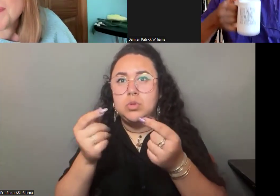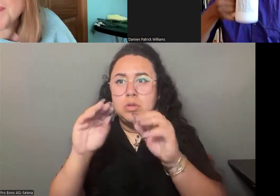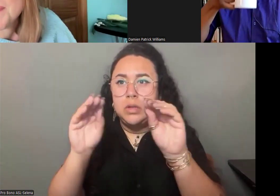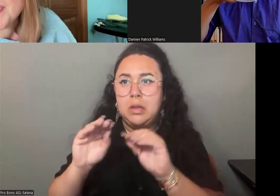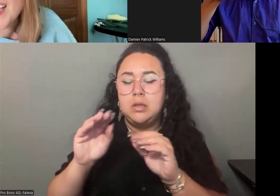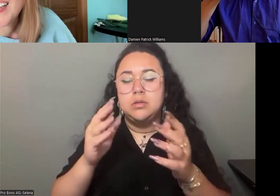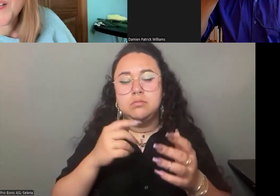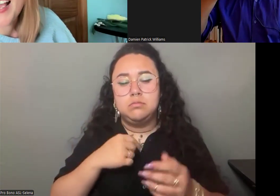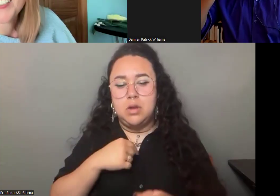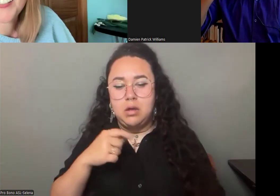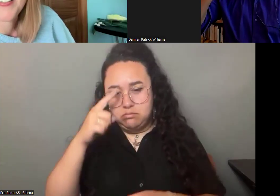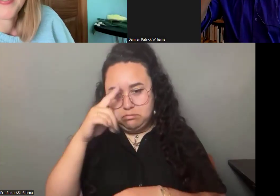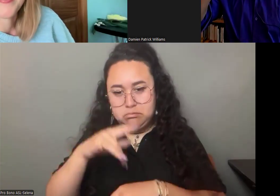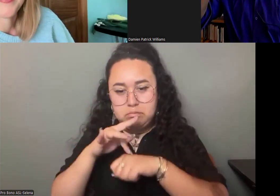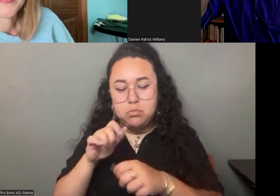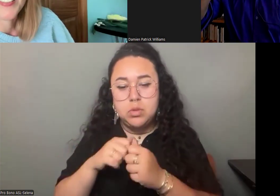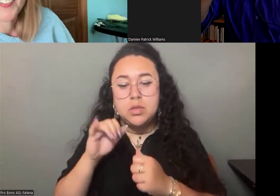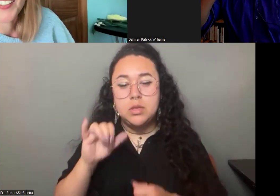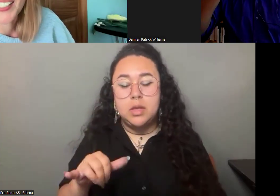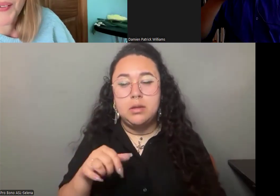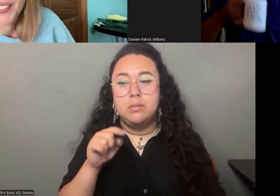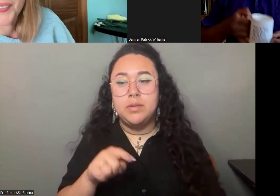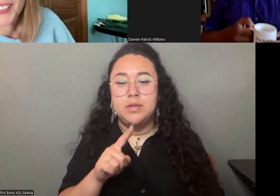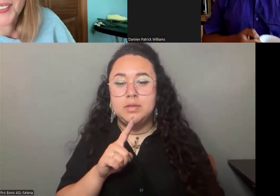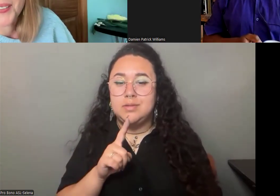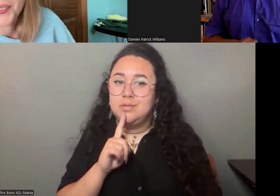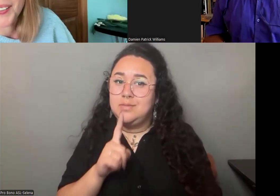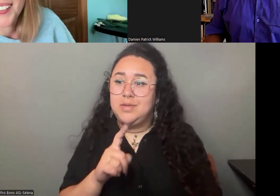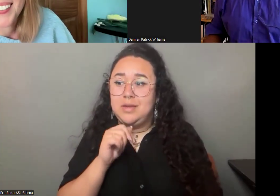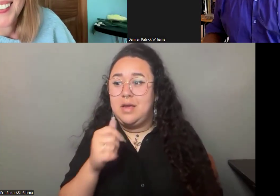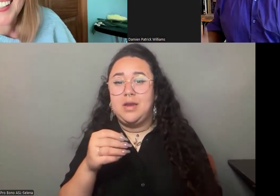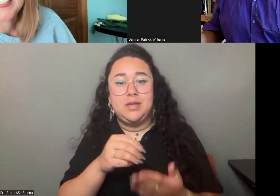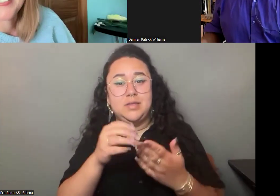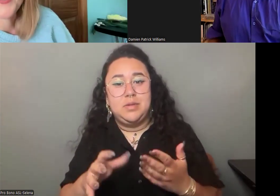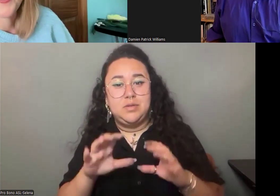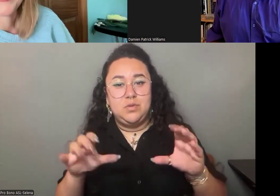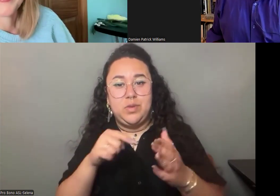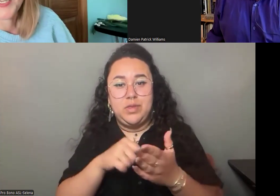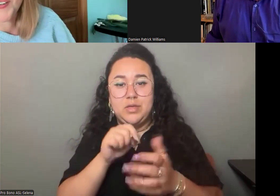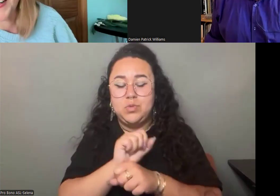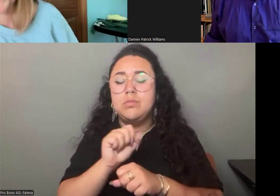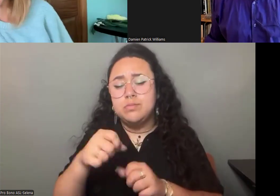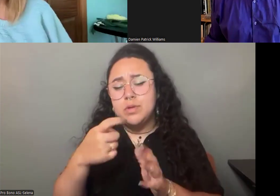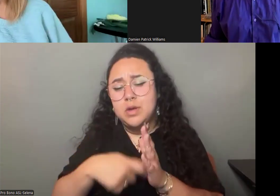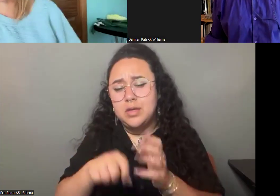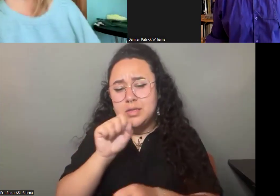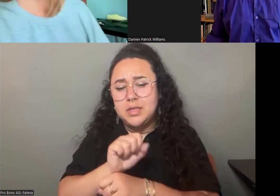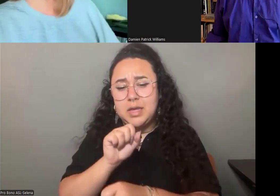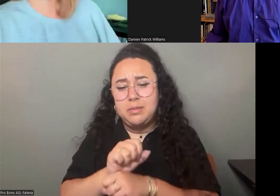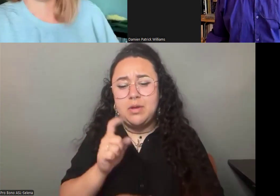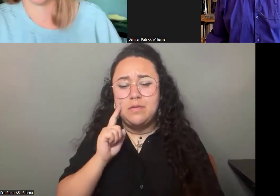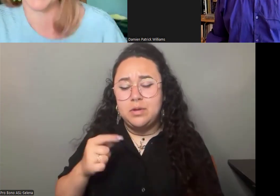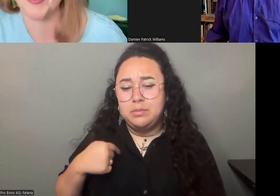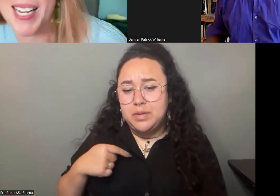it actually isn't very expensive for us to do this work. like it does cost labor on the part of Damien